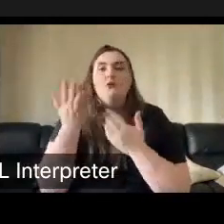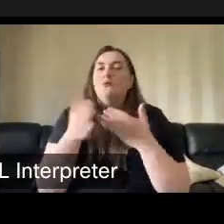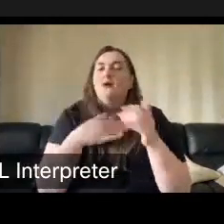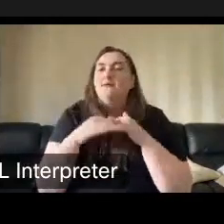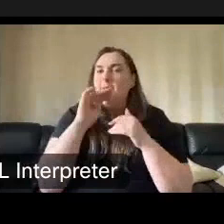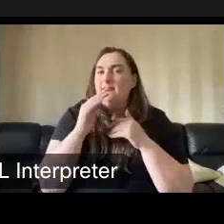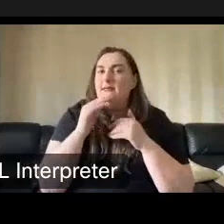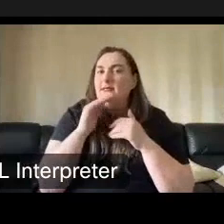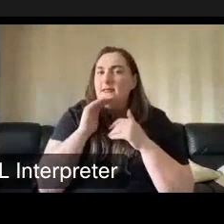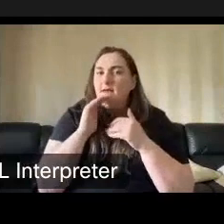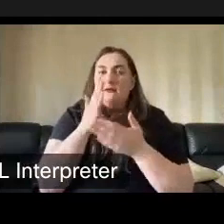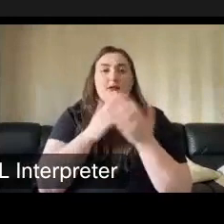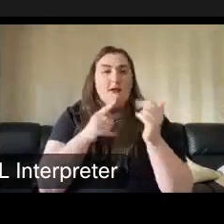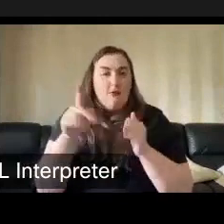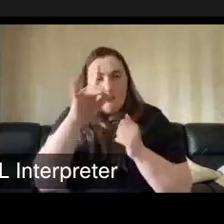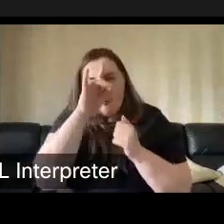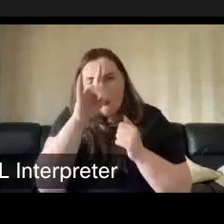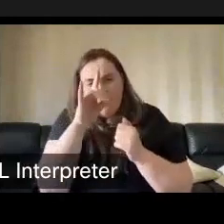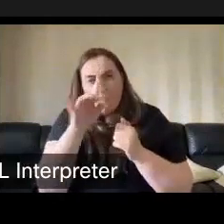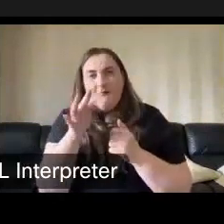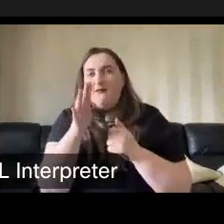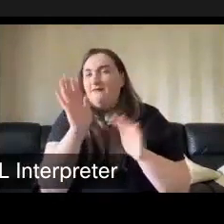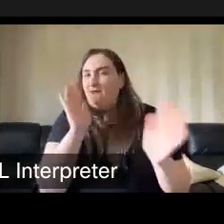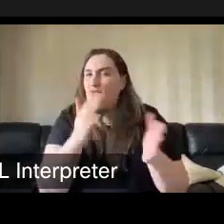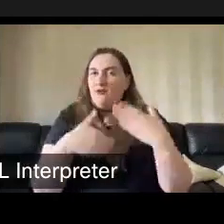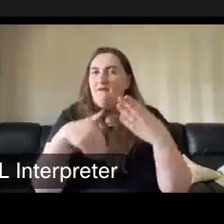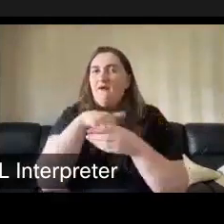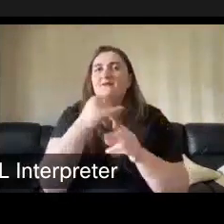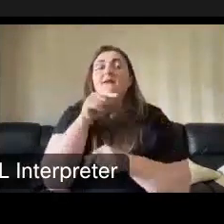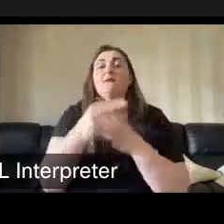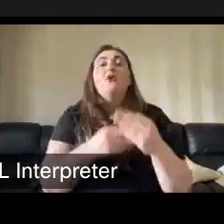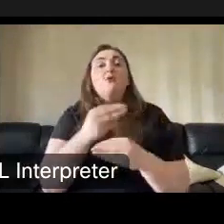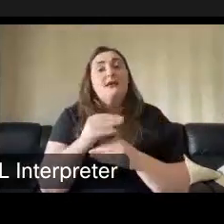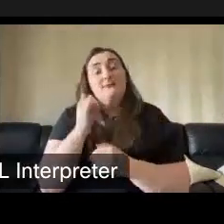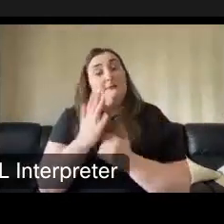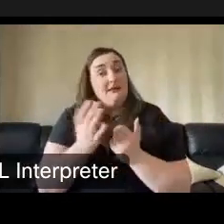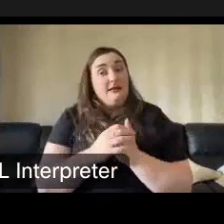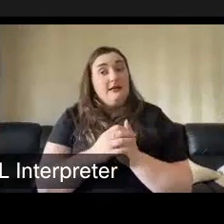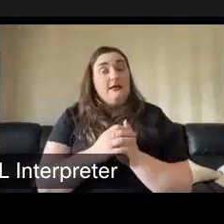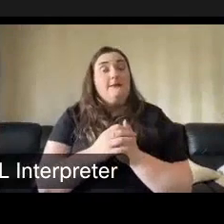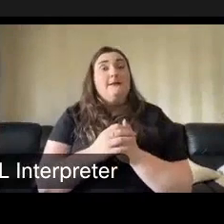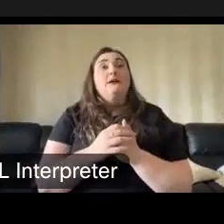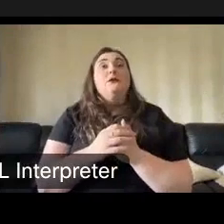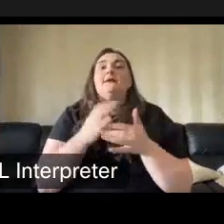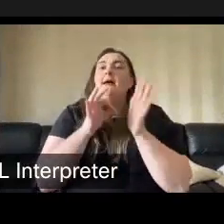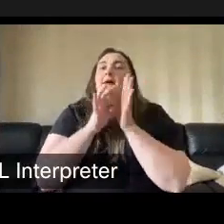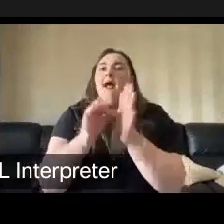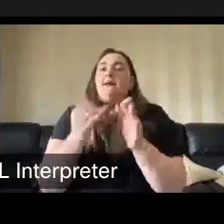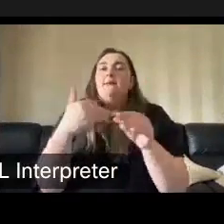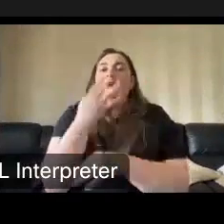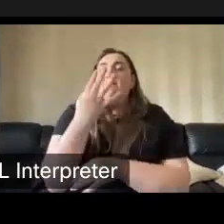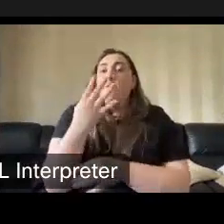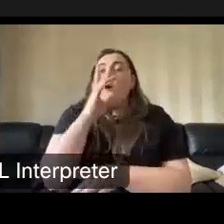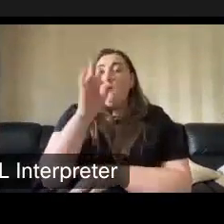of you will hopefully have participated in this process, and it's guided by these 4